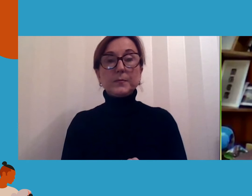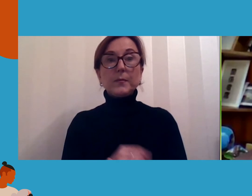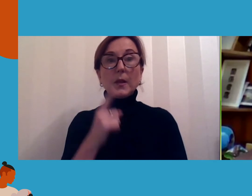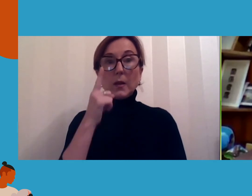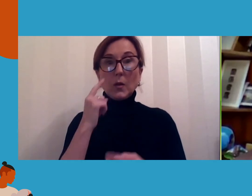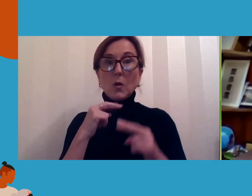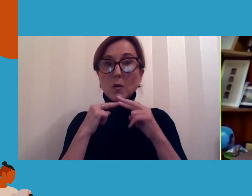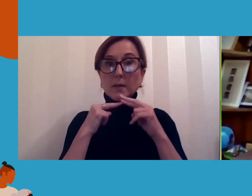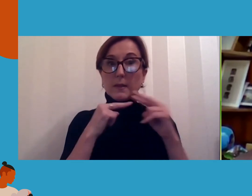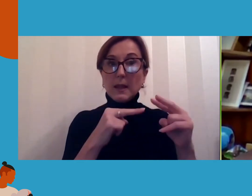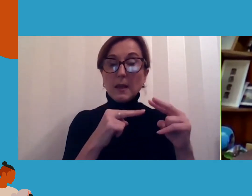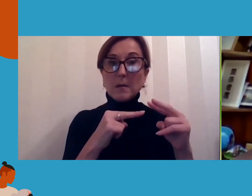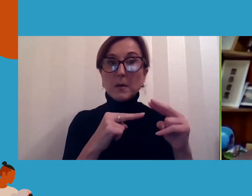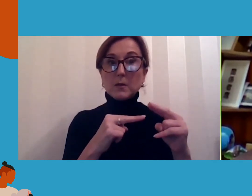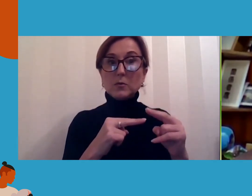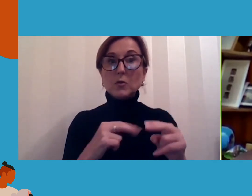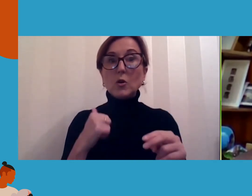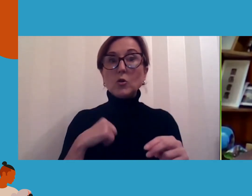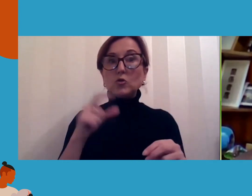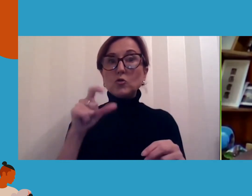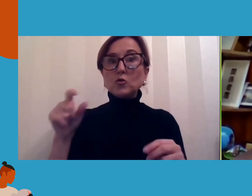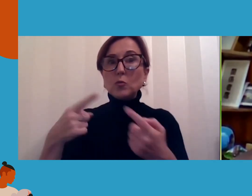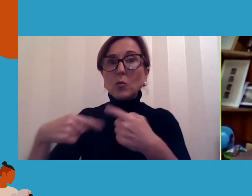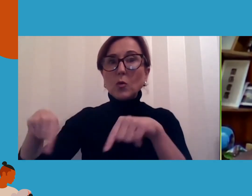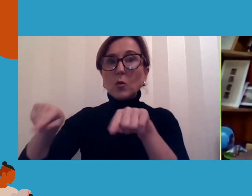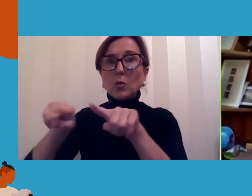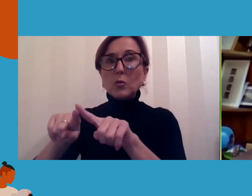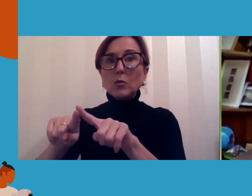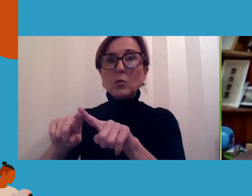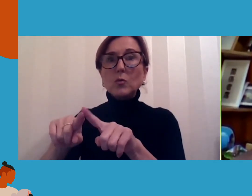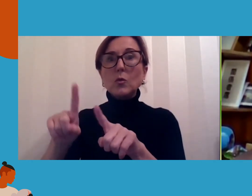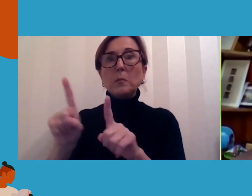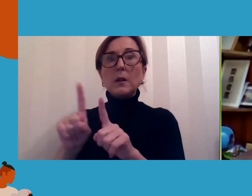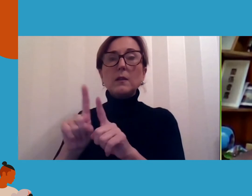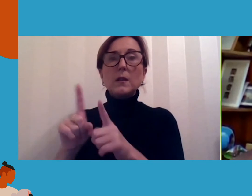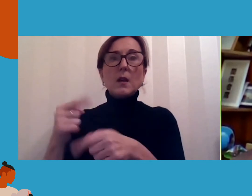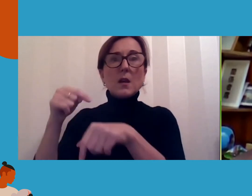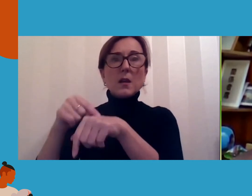I'd like to draw your attention to the fact that